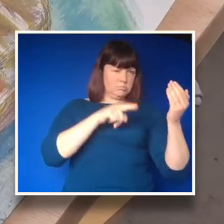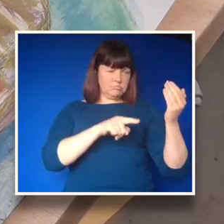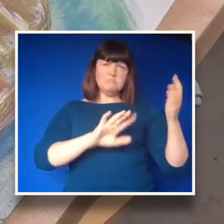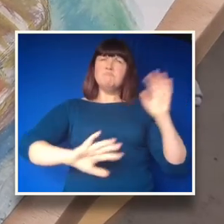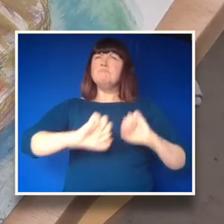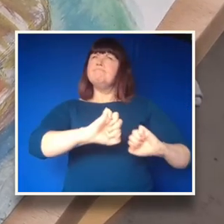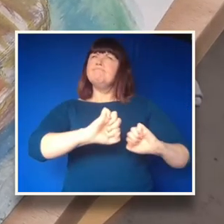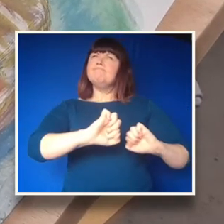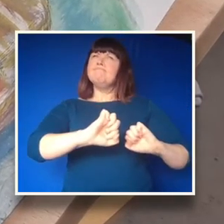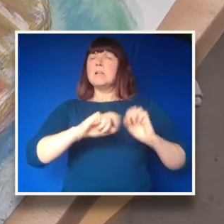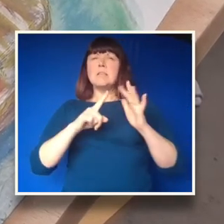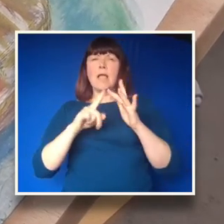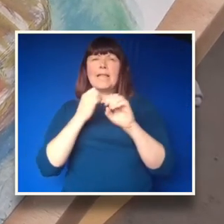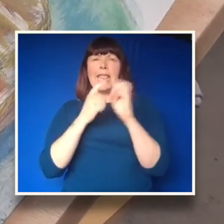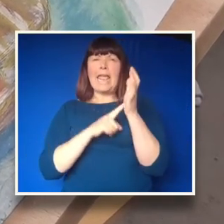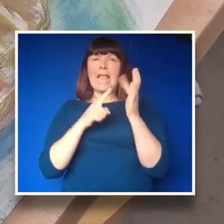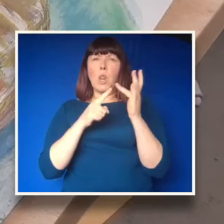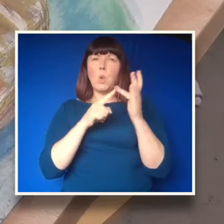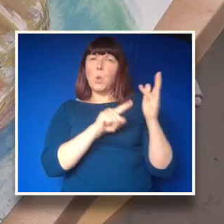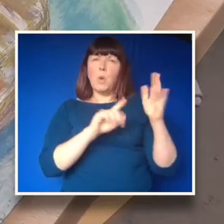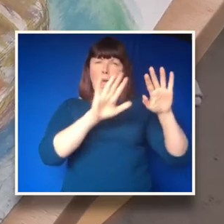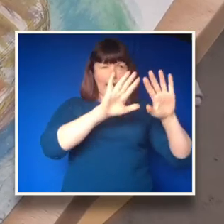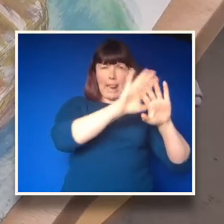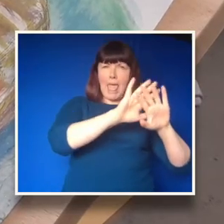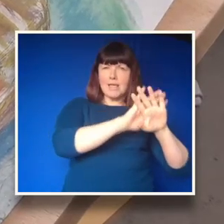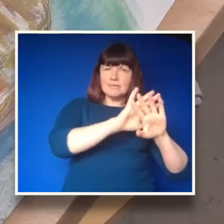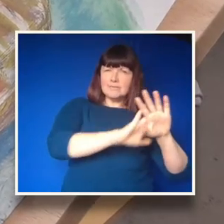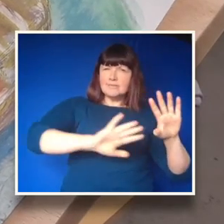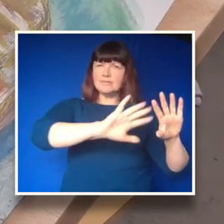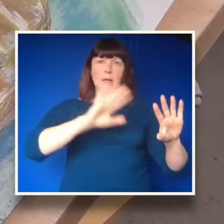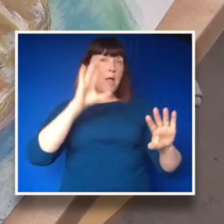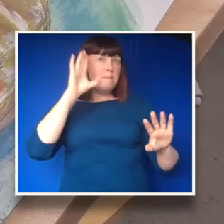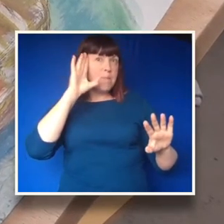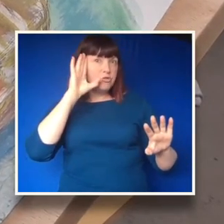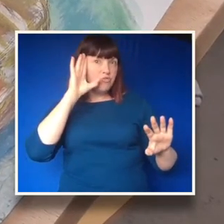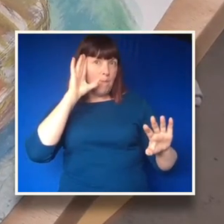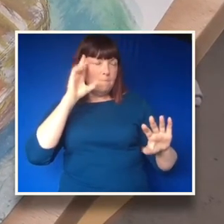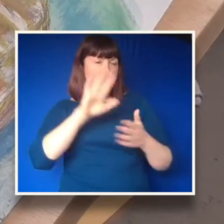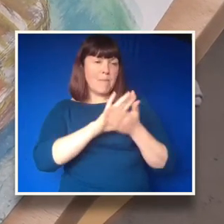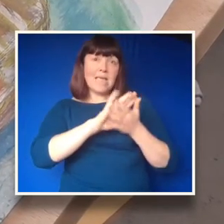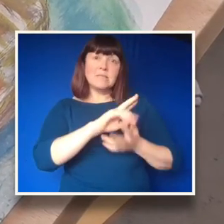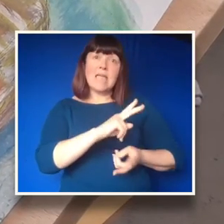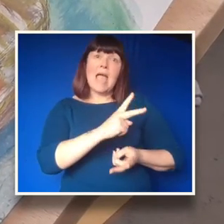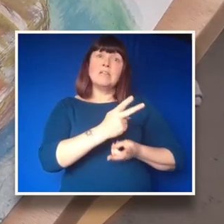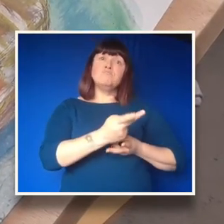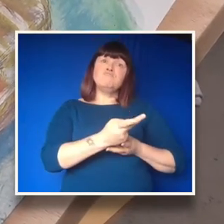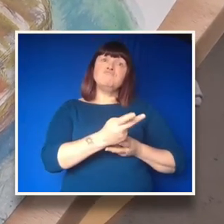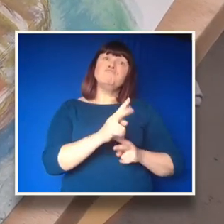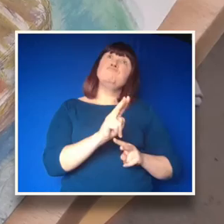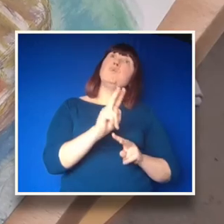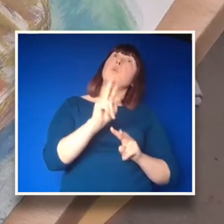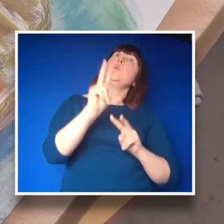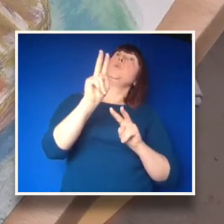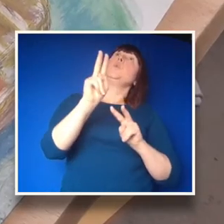igloo style room. So I can have my bedroom in there, and at night time, I can look up at the stars,